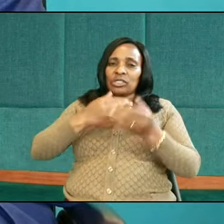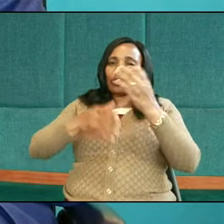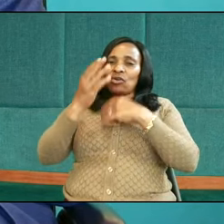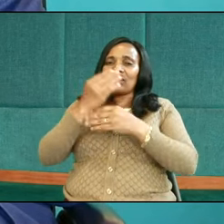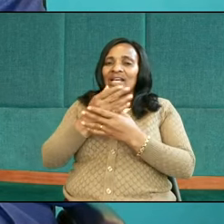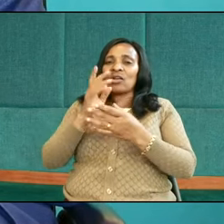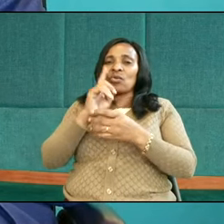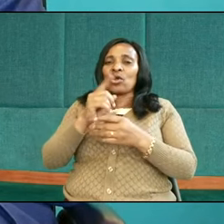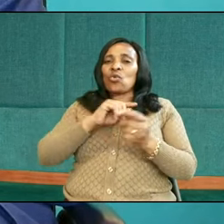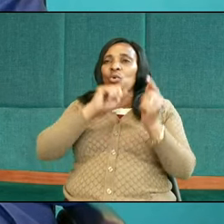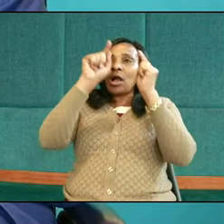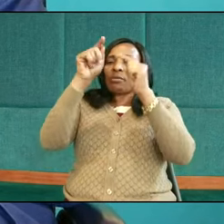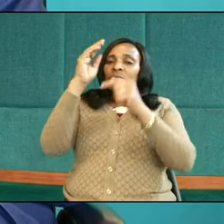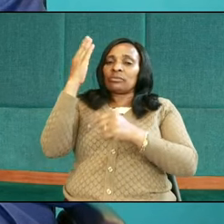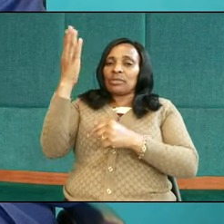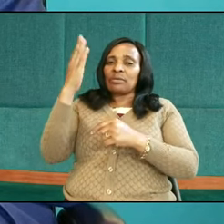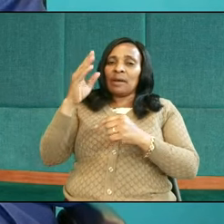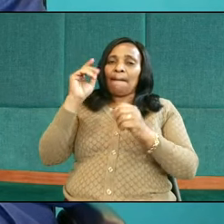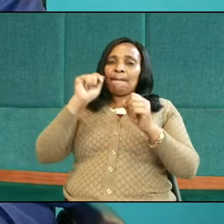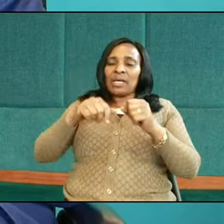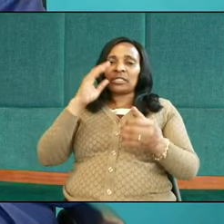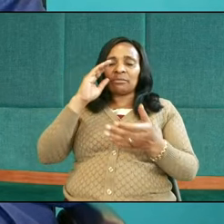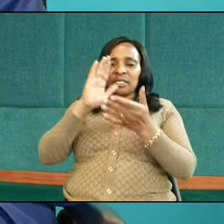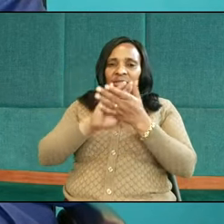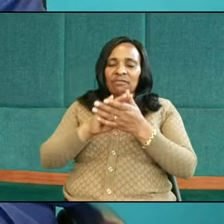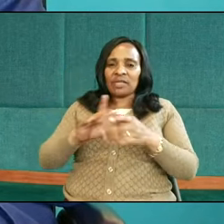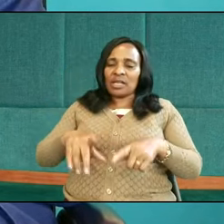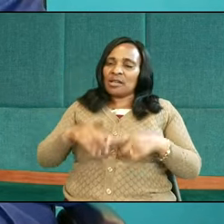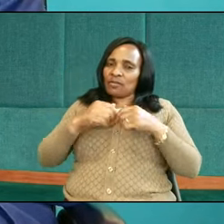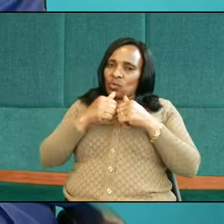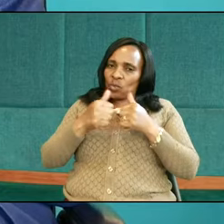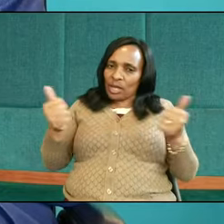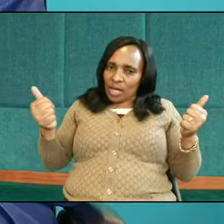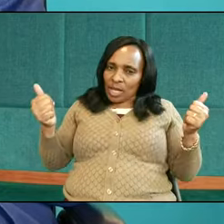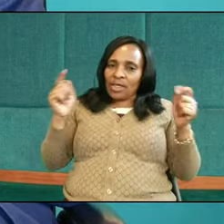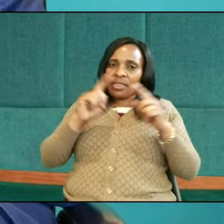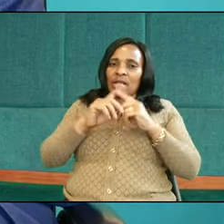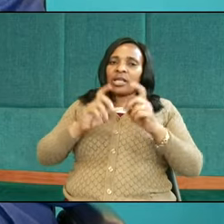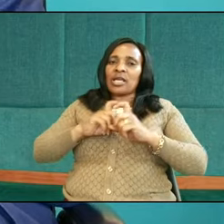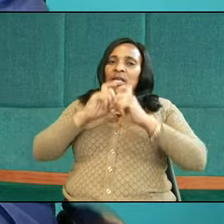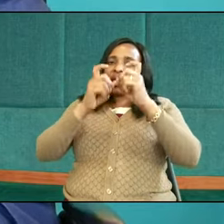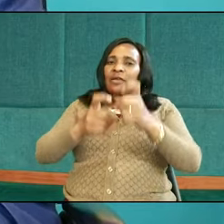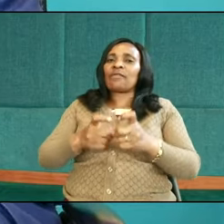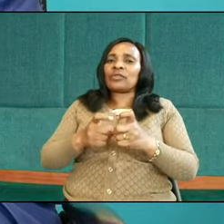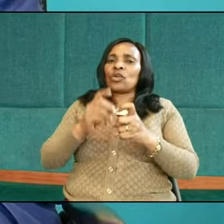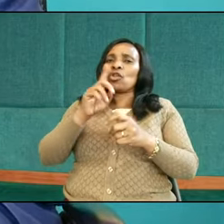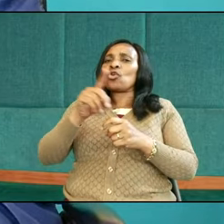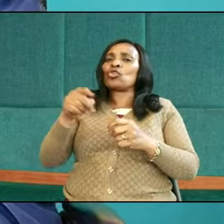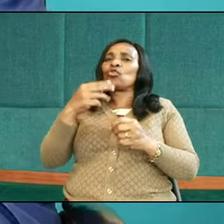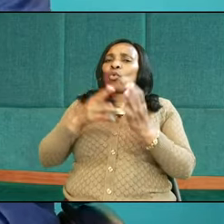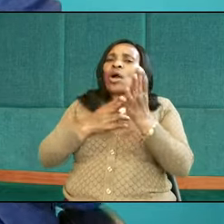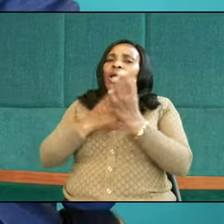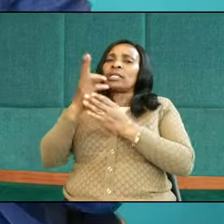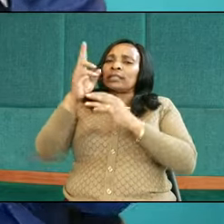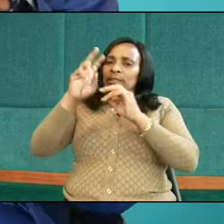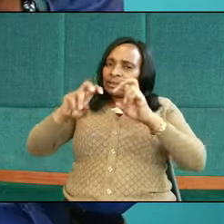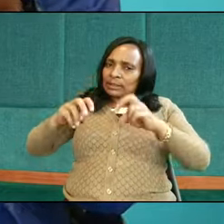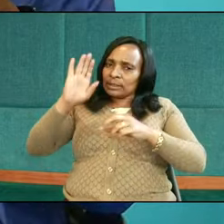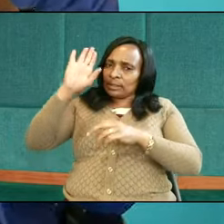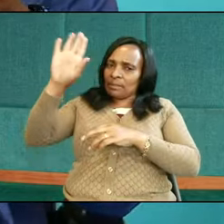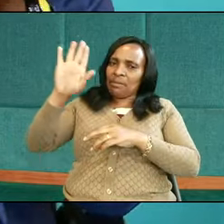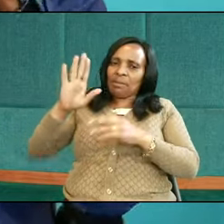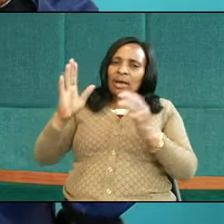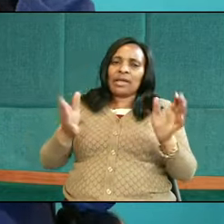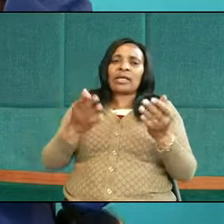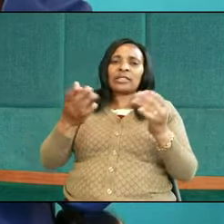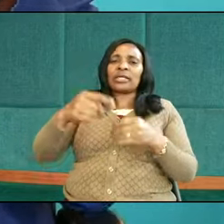anyone who comes to him must believe that he exists and that he rewards those who earnestly seek him. And this is just really